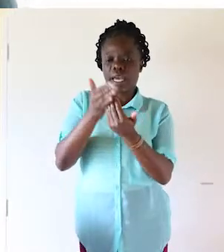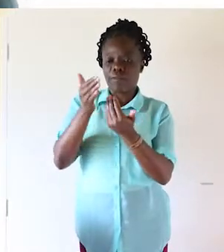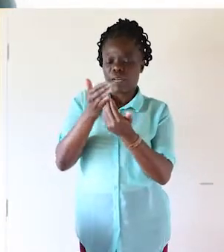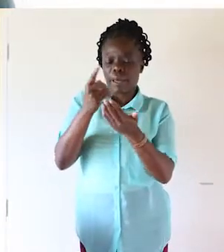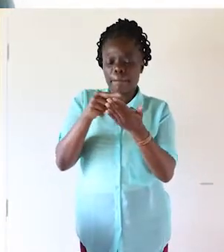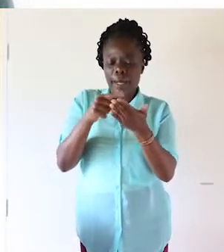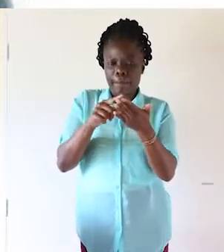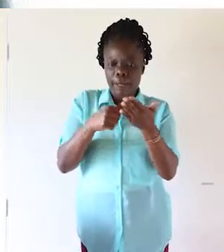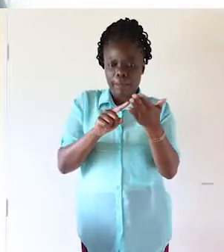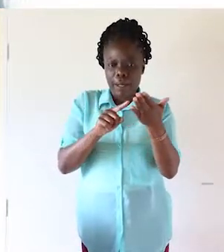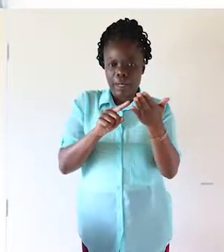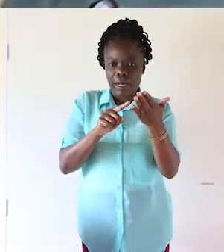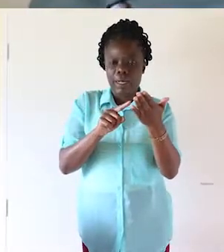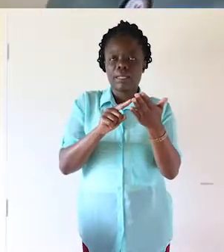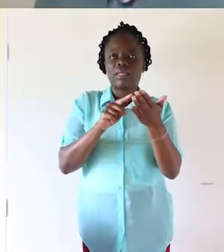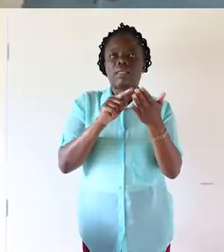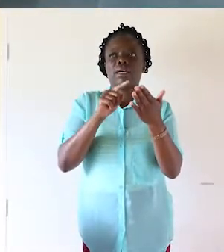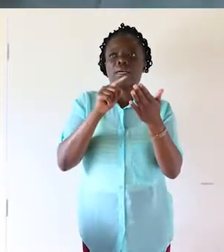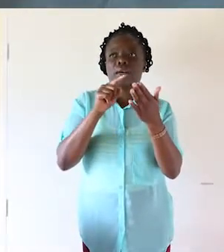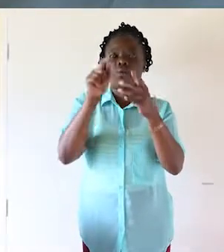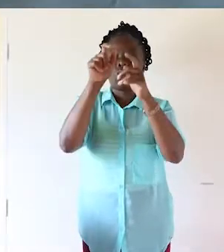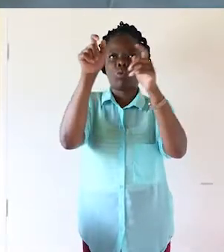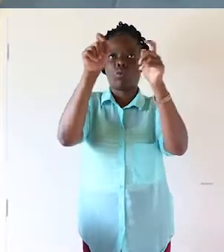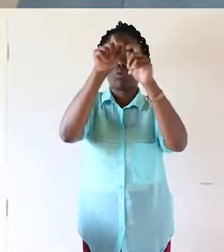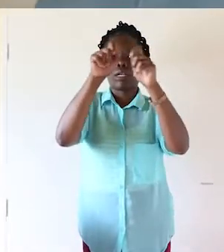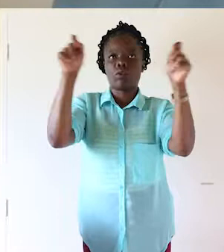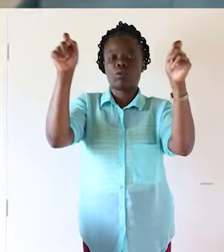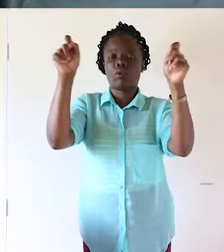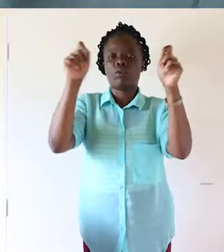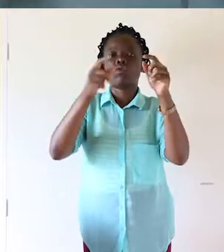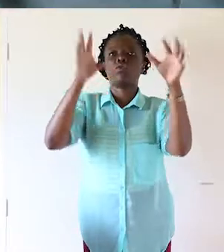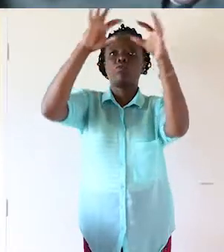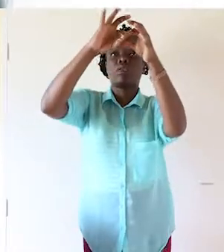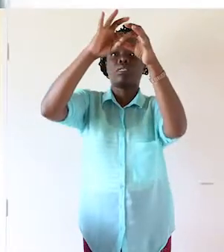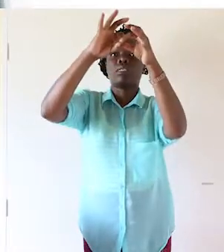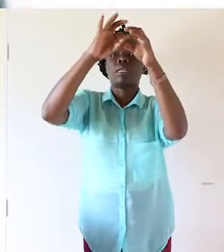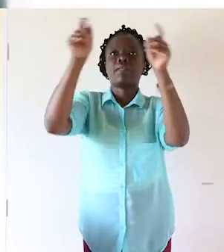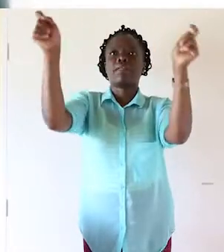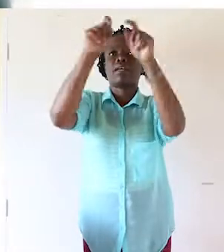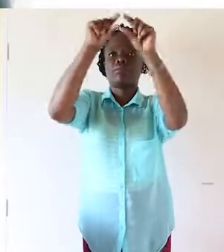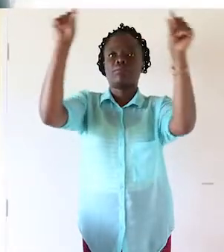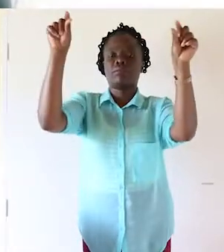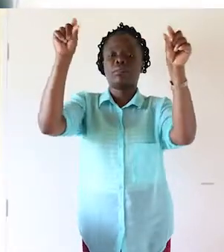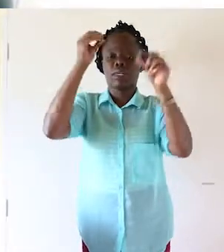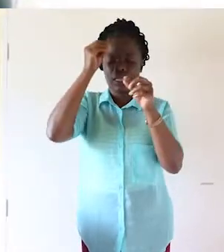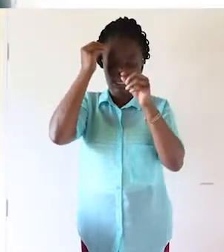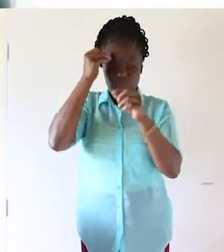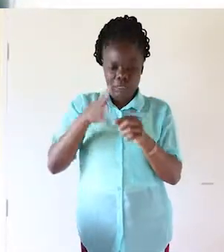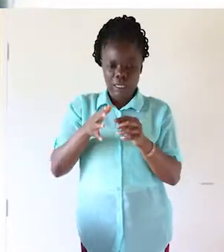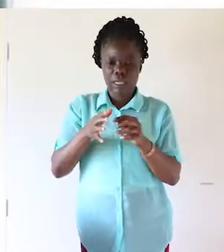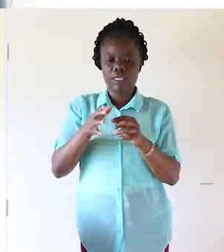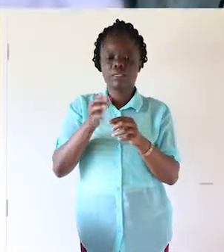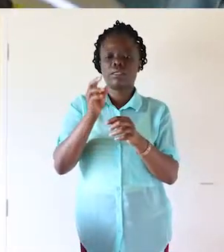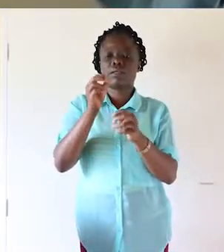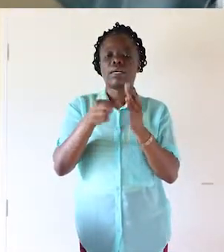carefully mark the width of the window to fit the curtain rod. The learner is then guided to use